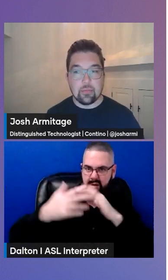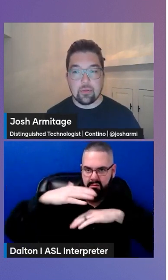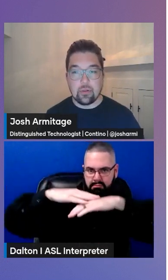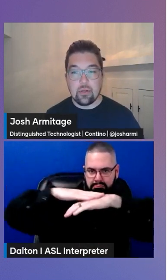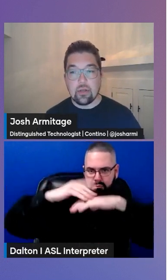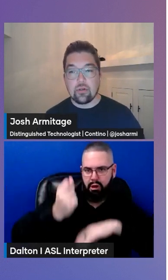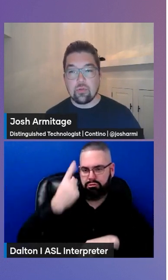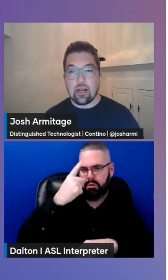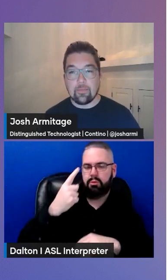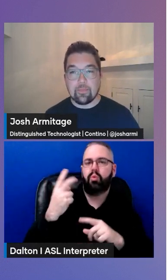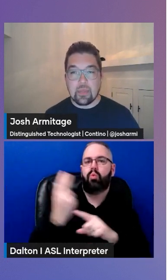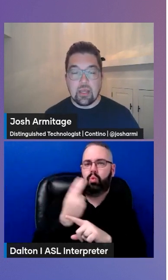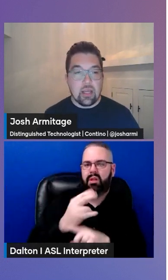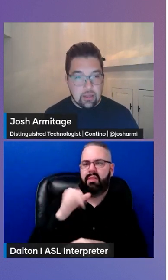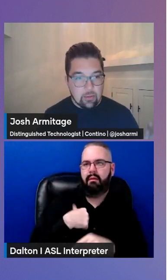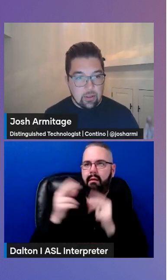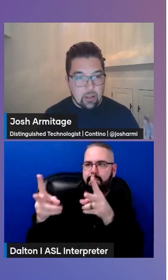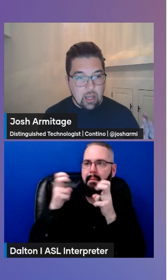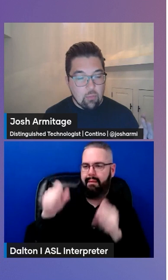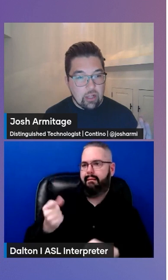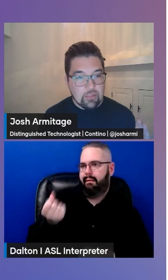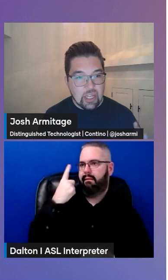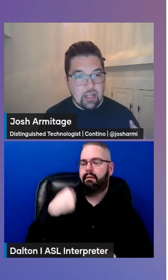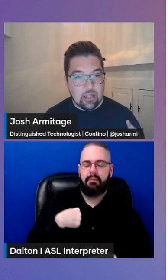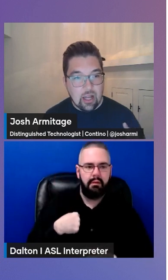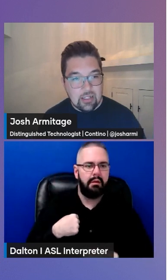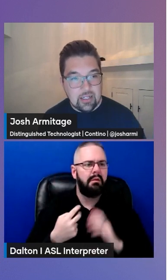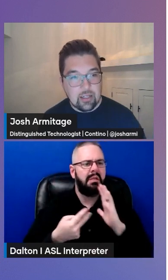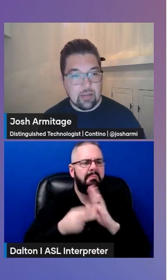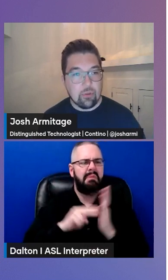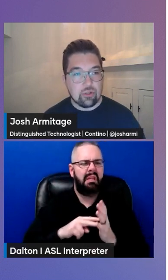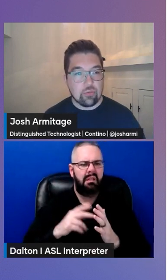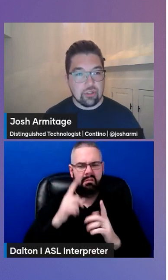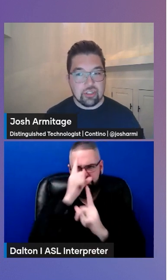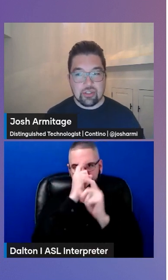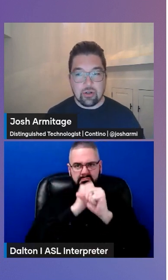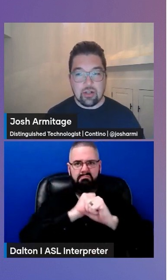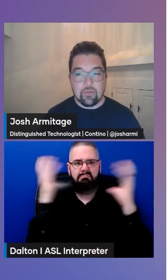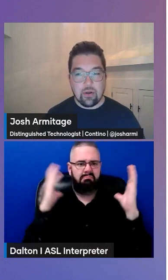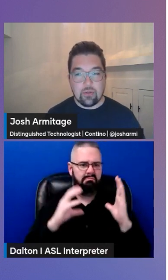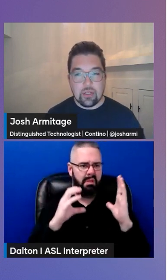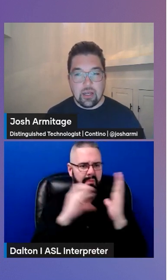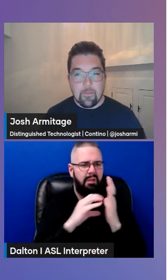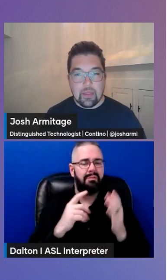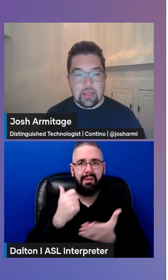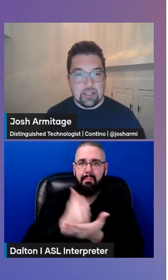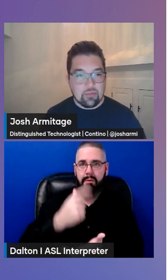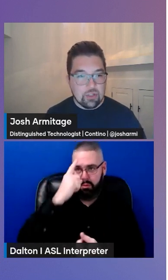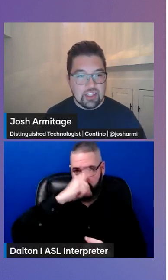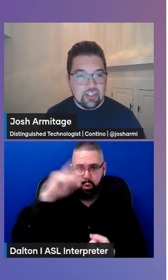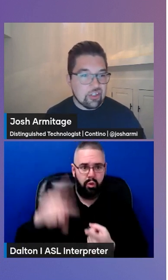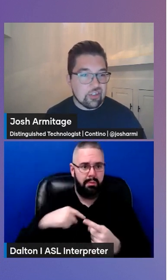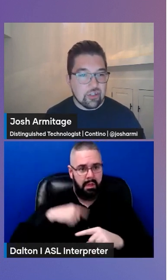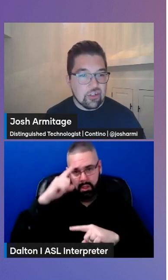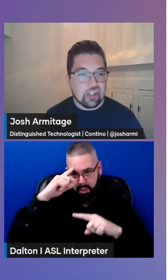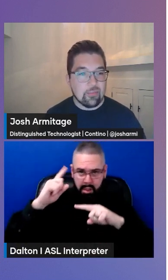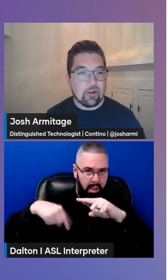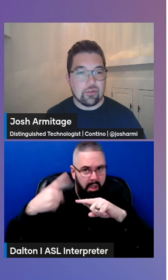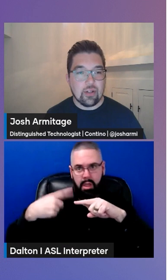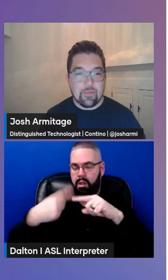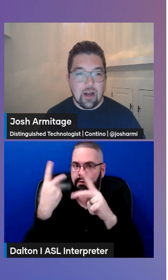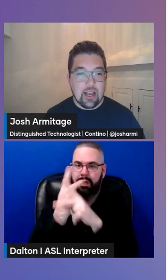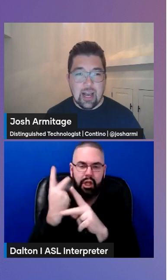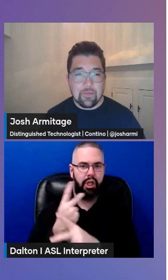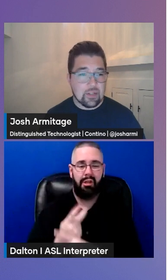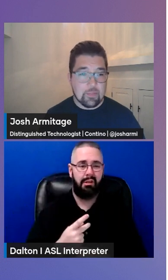abstraction, right? And when I'm saying that ideally a module reduces cognitive load, this resistance to using the